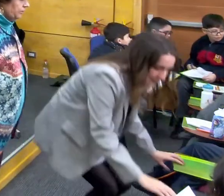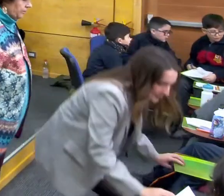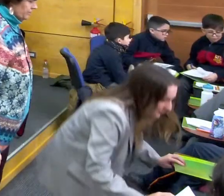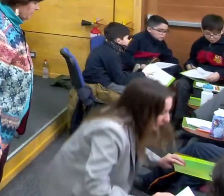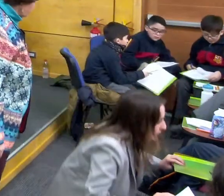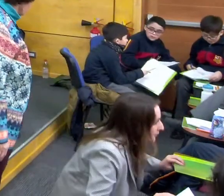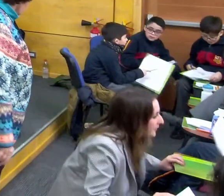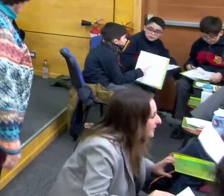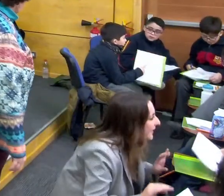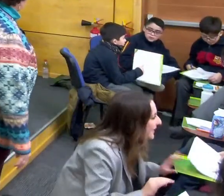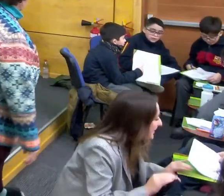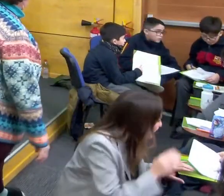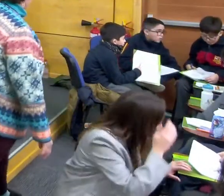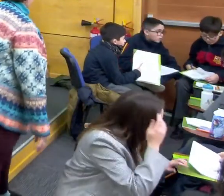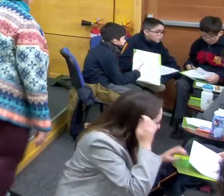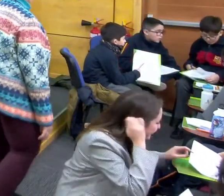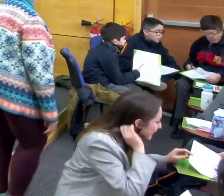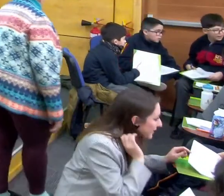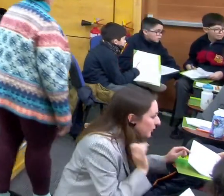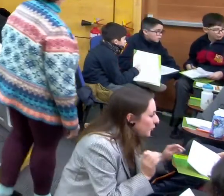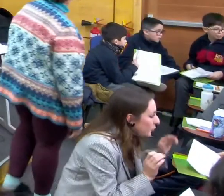Make sure.